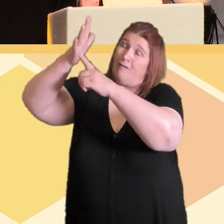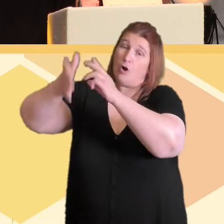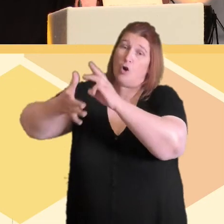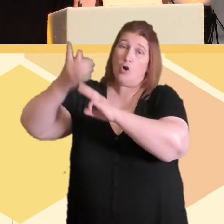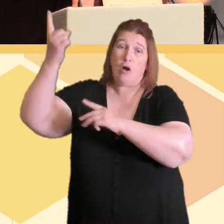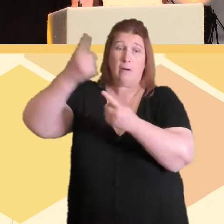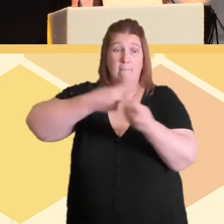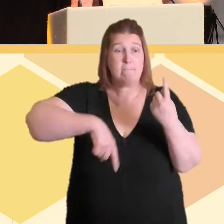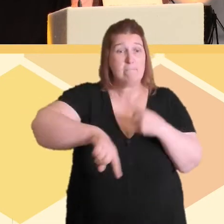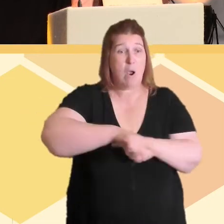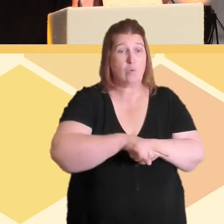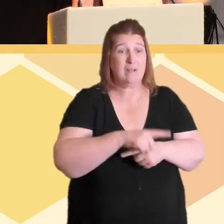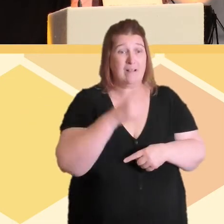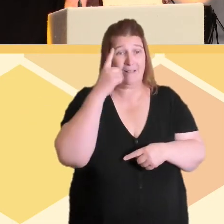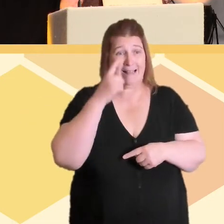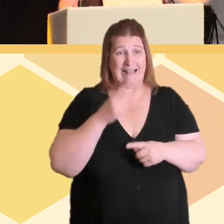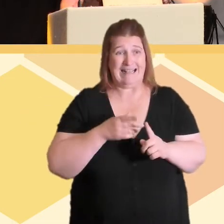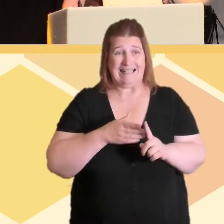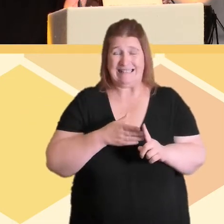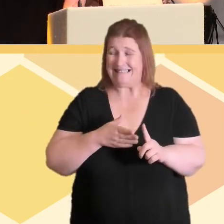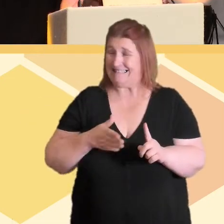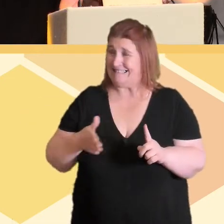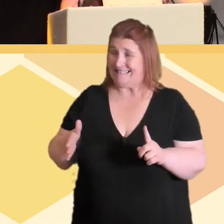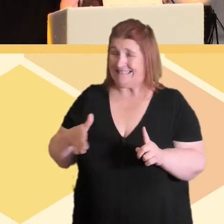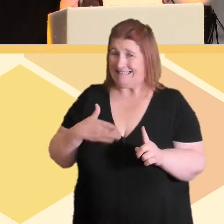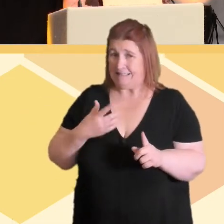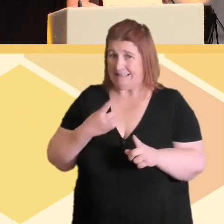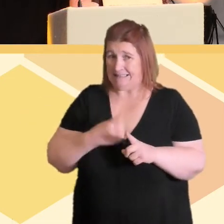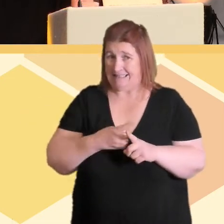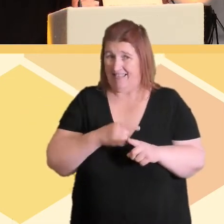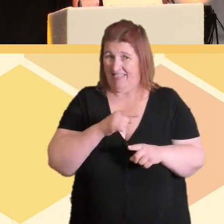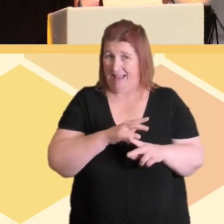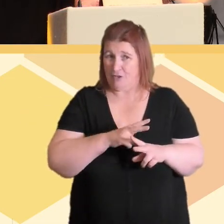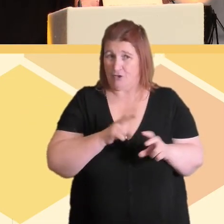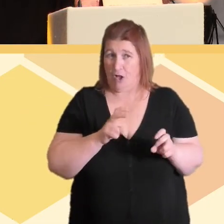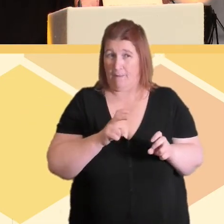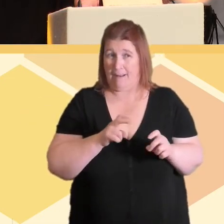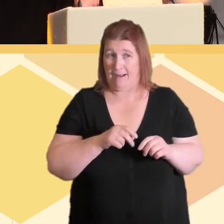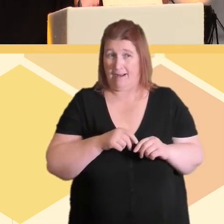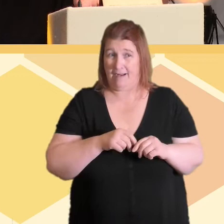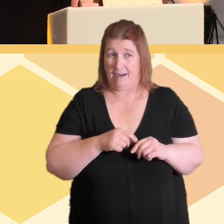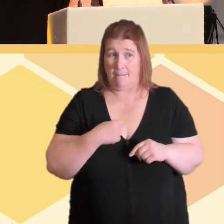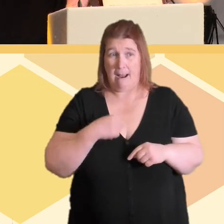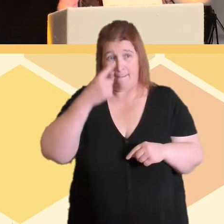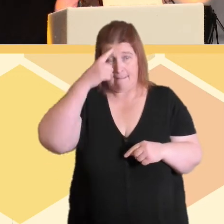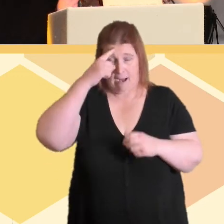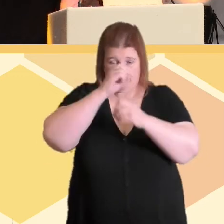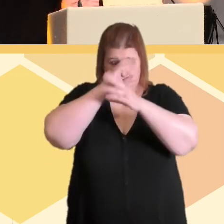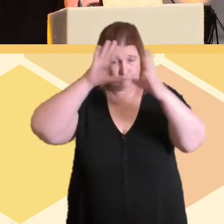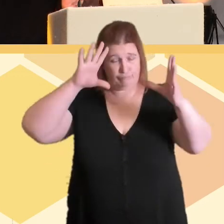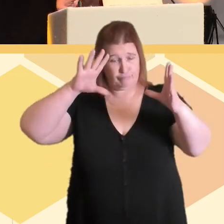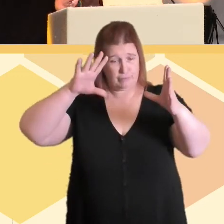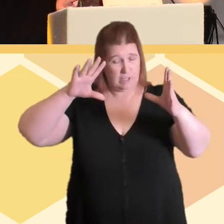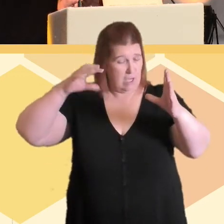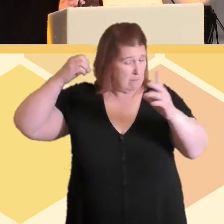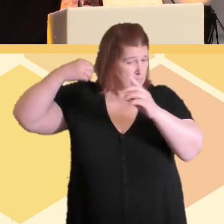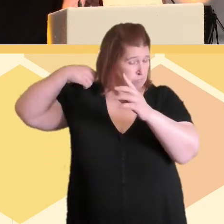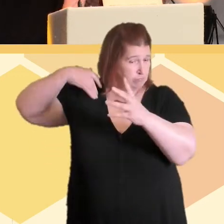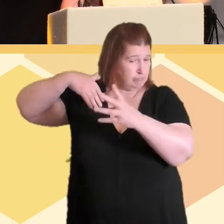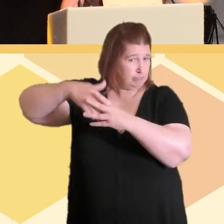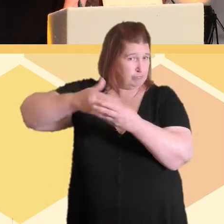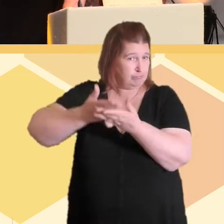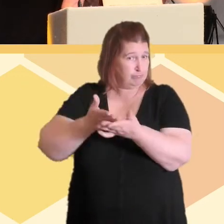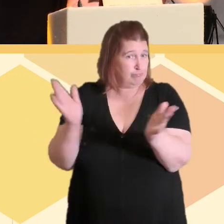experience, most people tend to avoid this sort of hard question, maybe out of fear that the map they use to make sense of the world might not be up to the